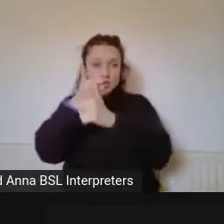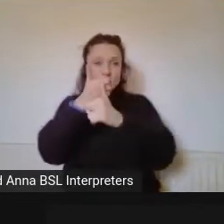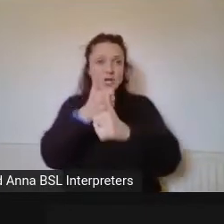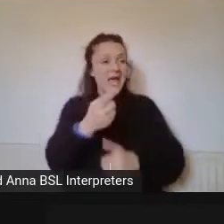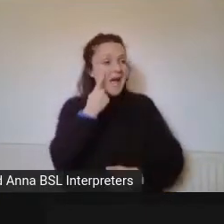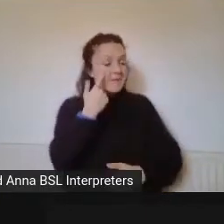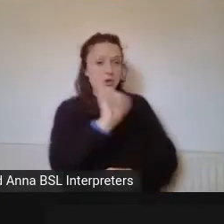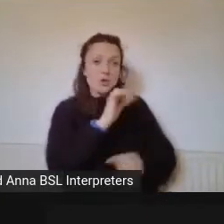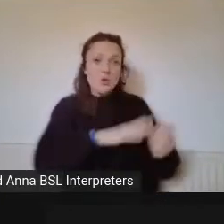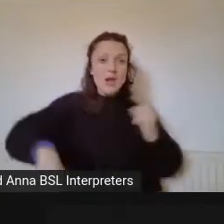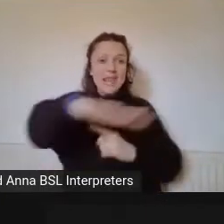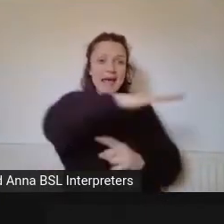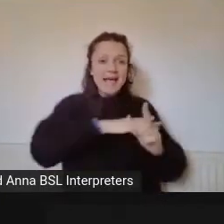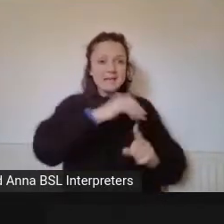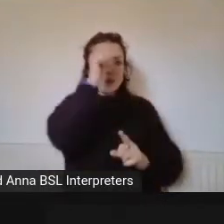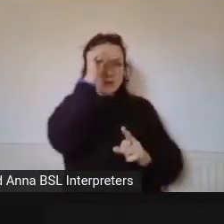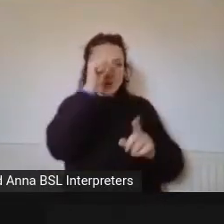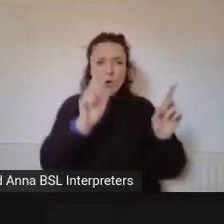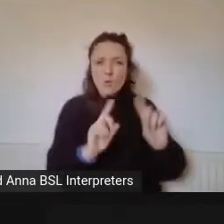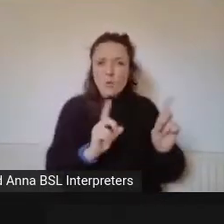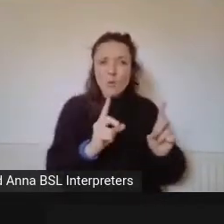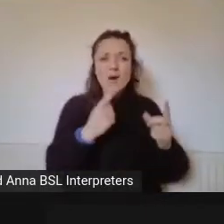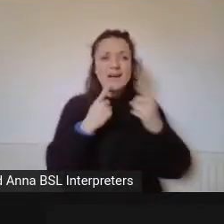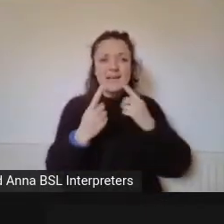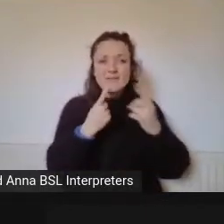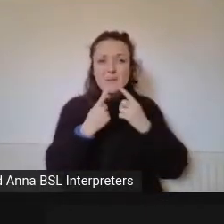land assets.